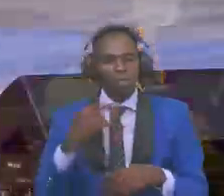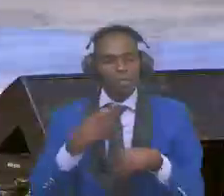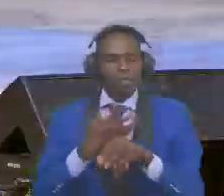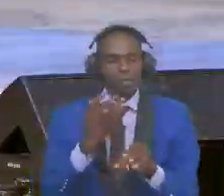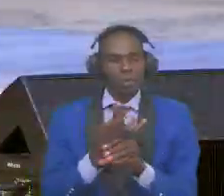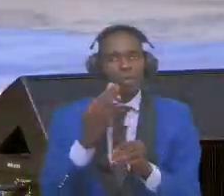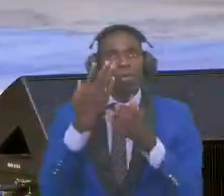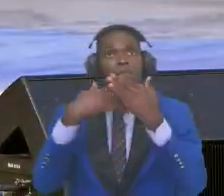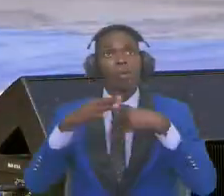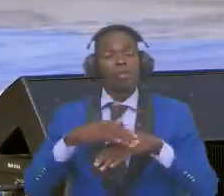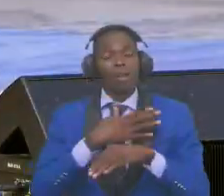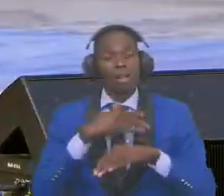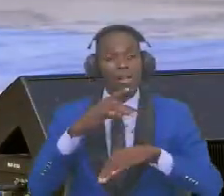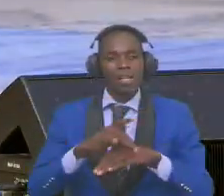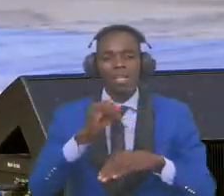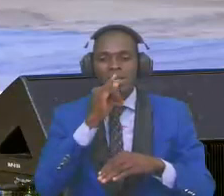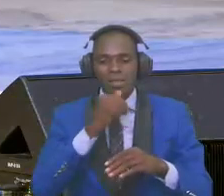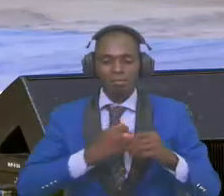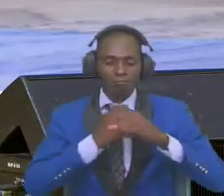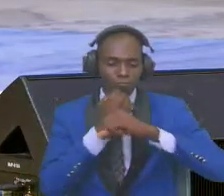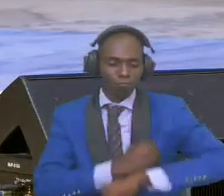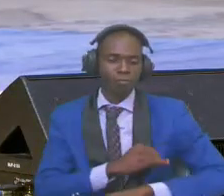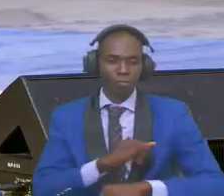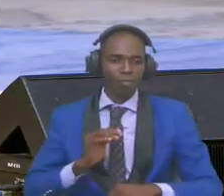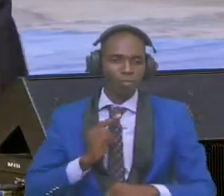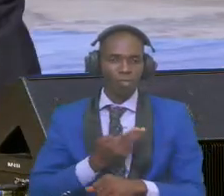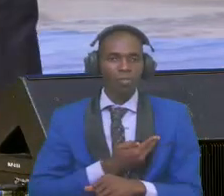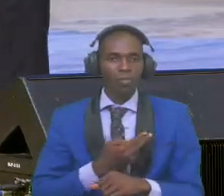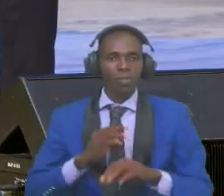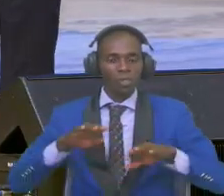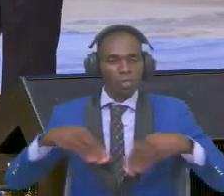the earth, is behind us. The Lord grant every